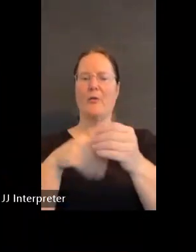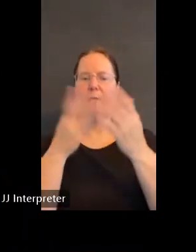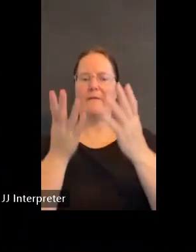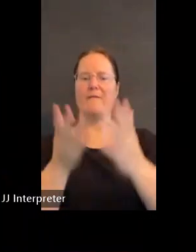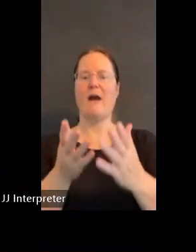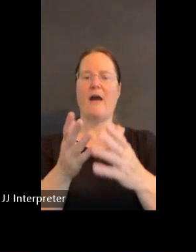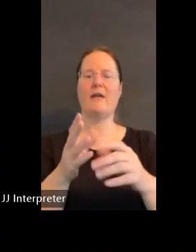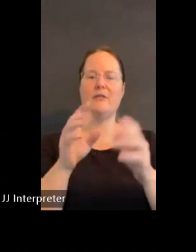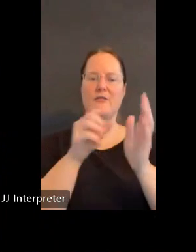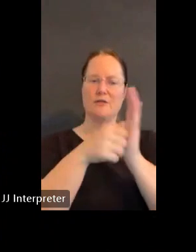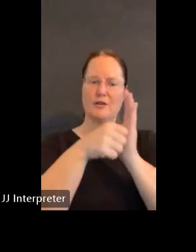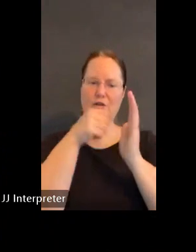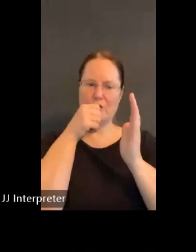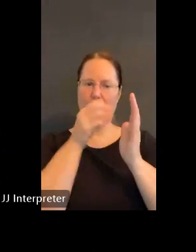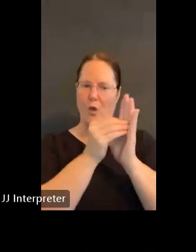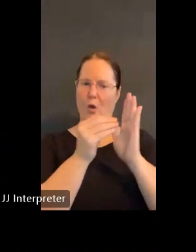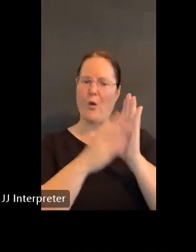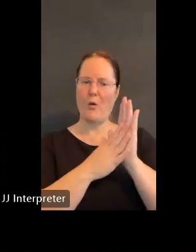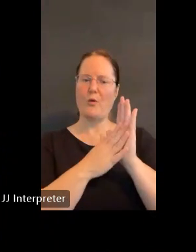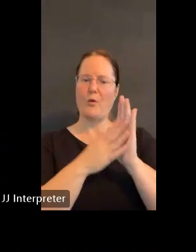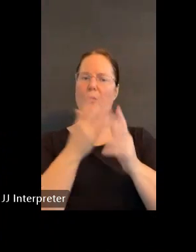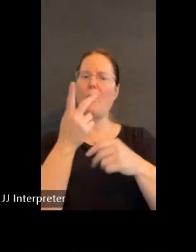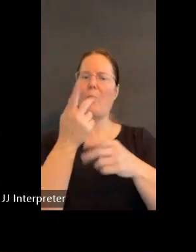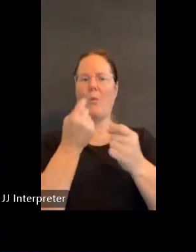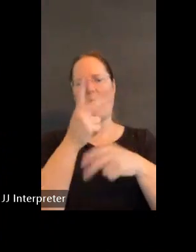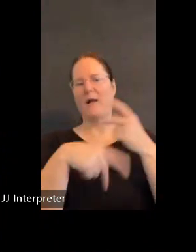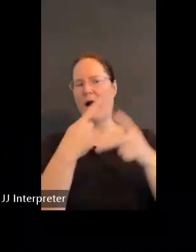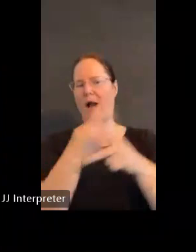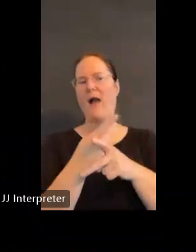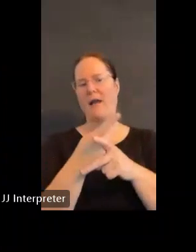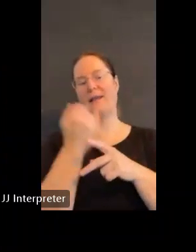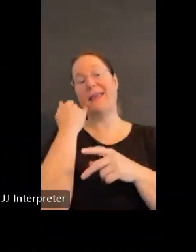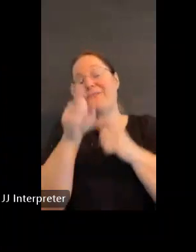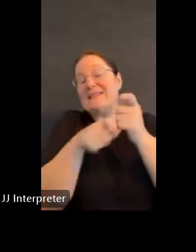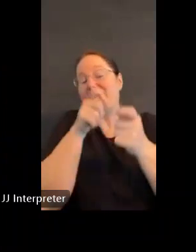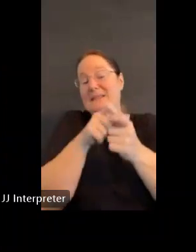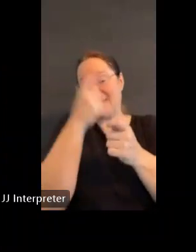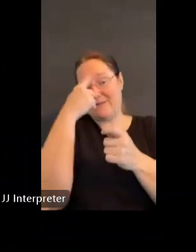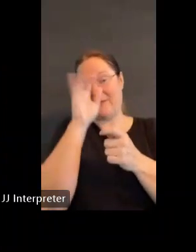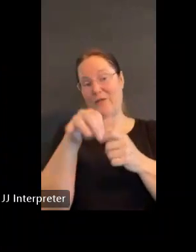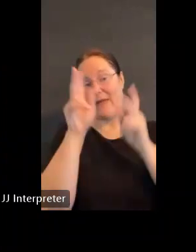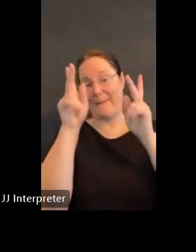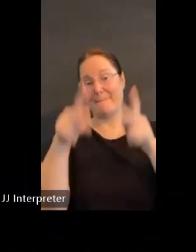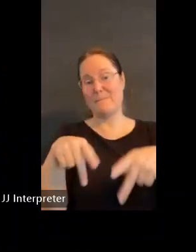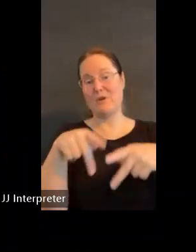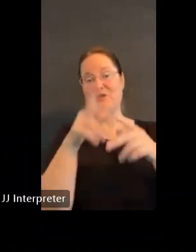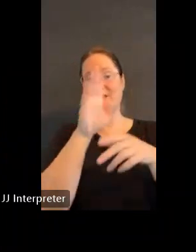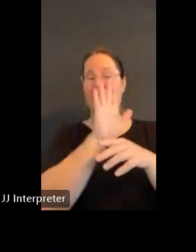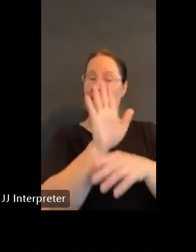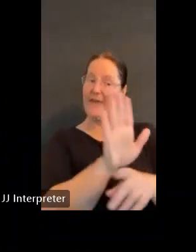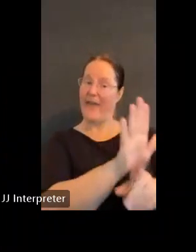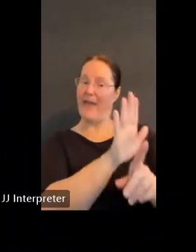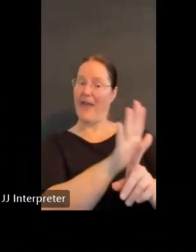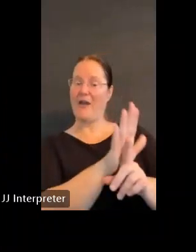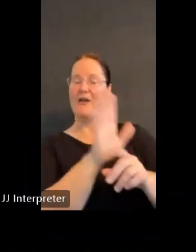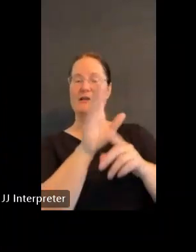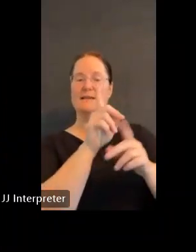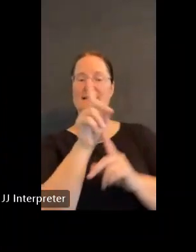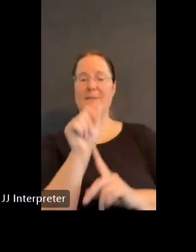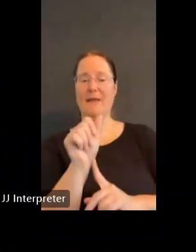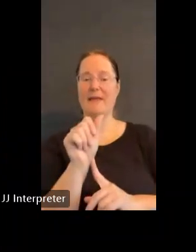of assistance animal that's needed, especially if it's specific to that individual's disability, to provide